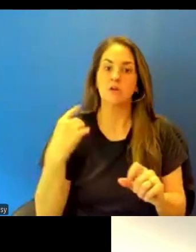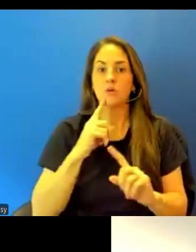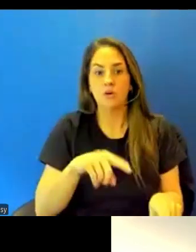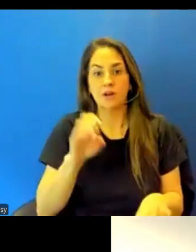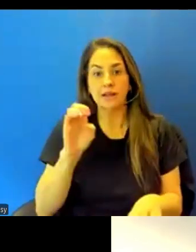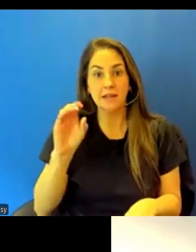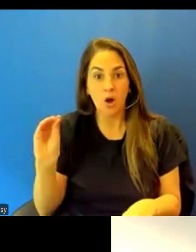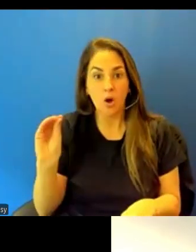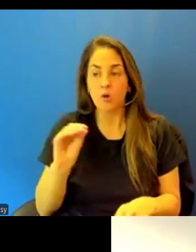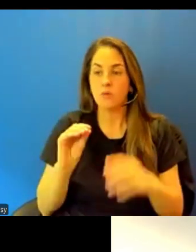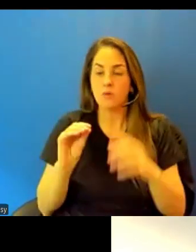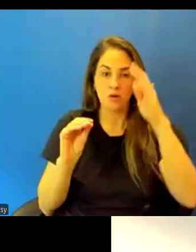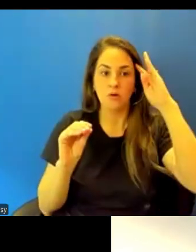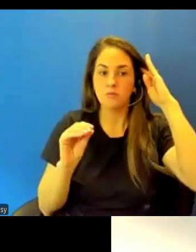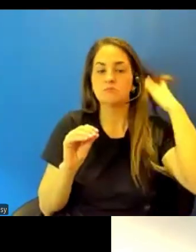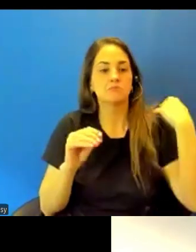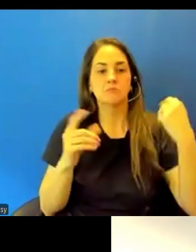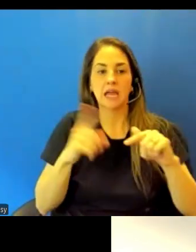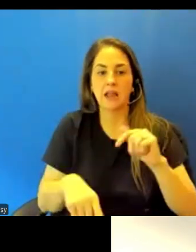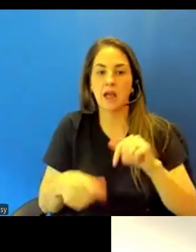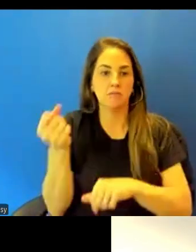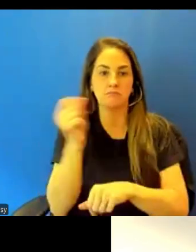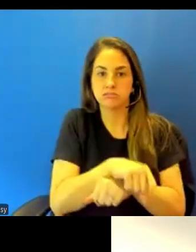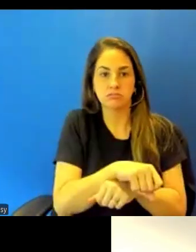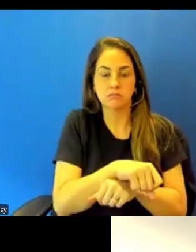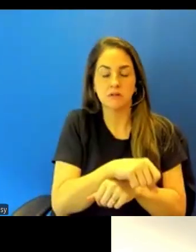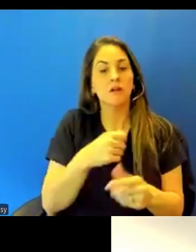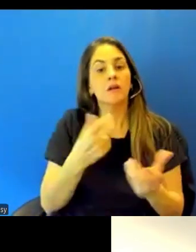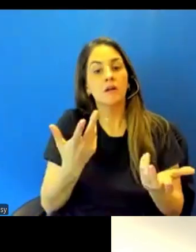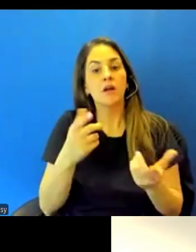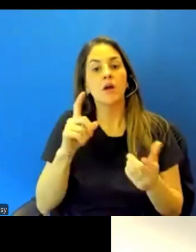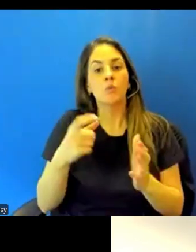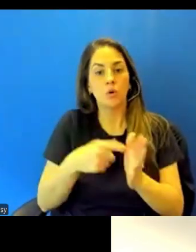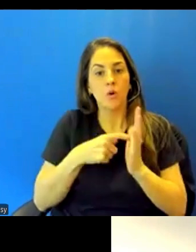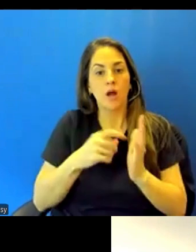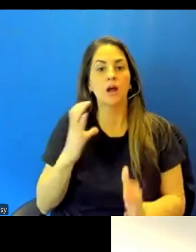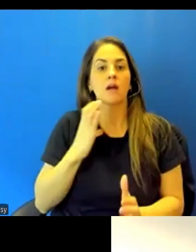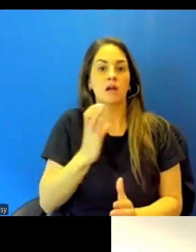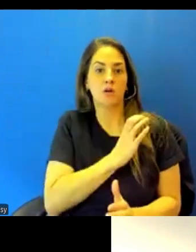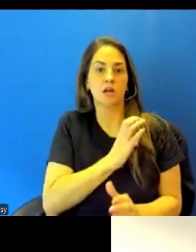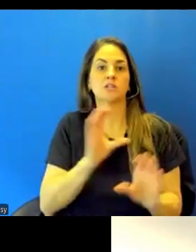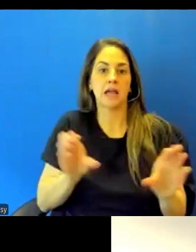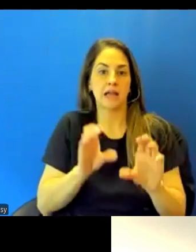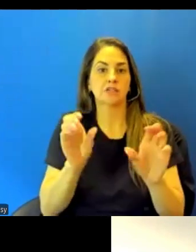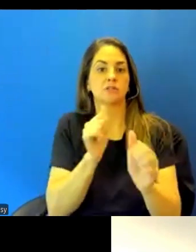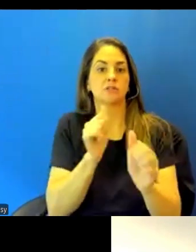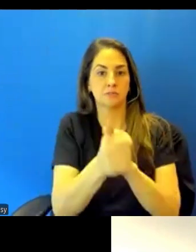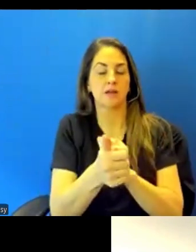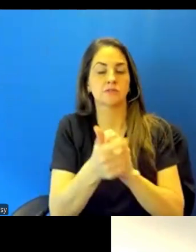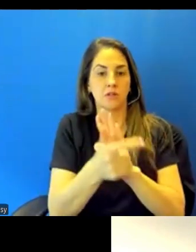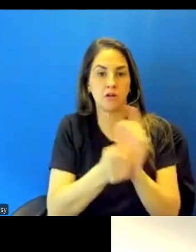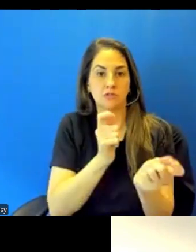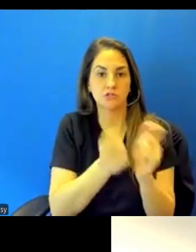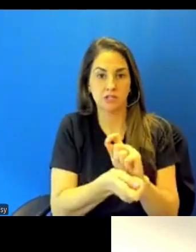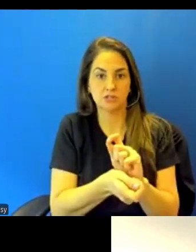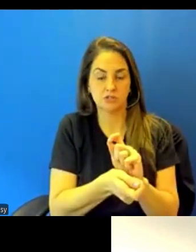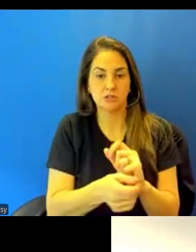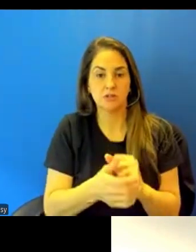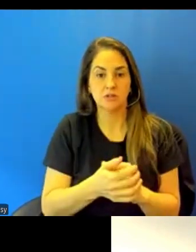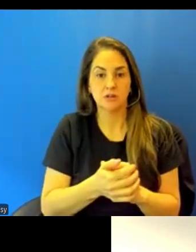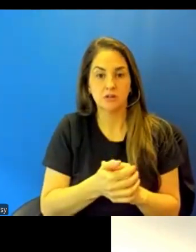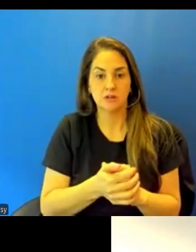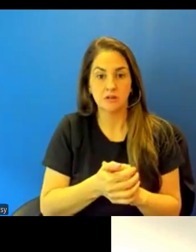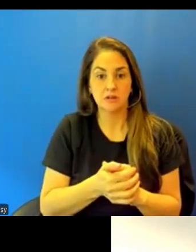order or executive action. It would require congressional action. So, barring movement